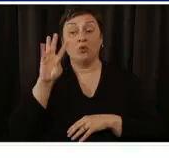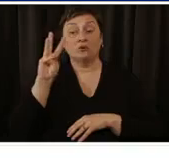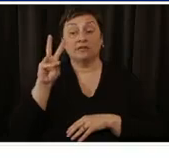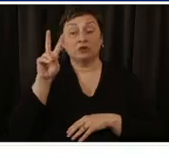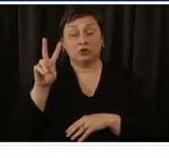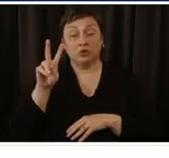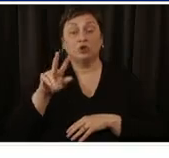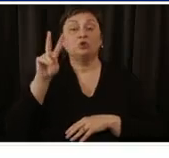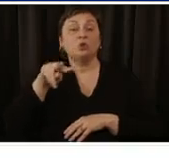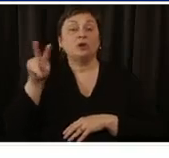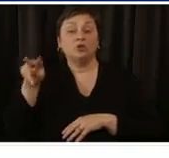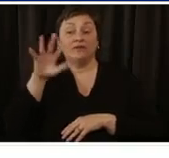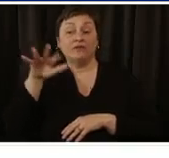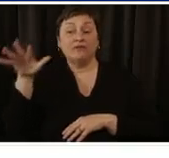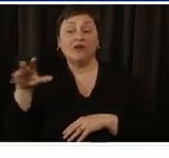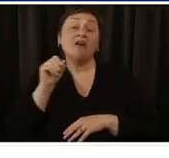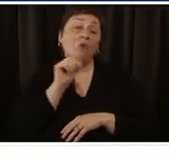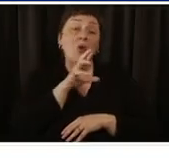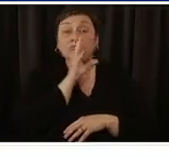720-462-2255, or in Espanol